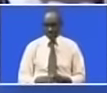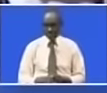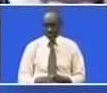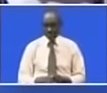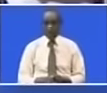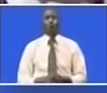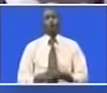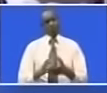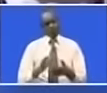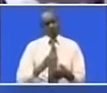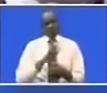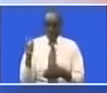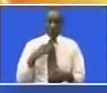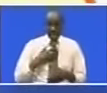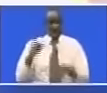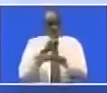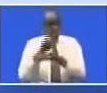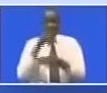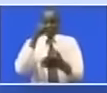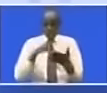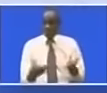Our overall observation is that